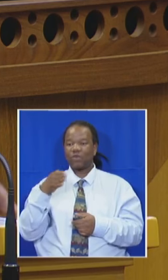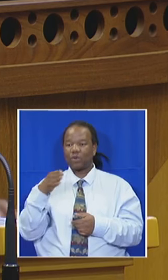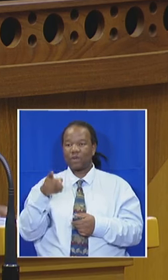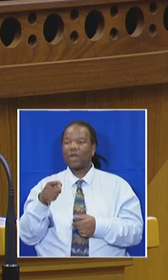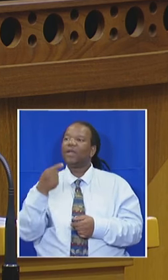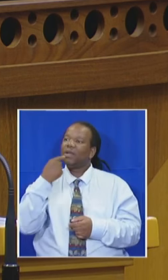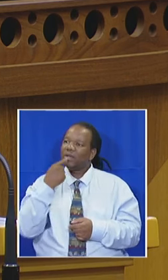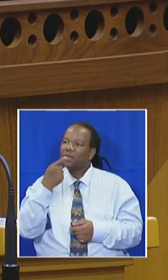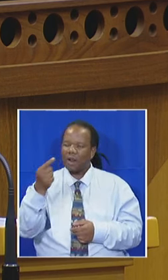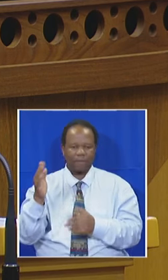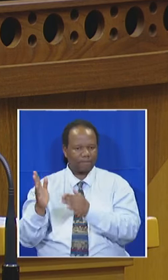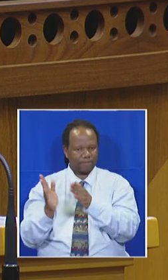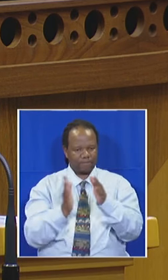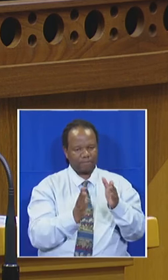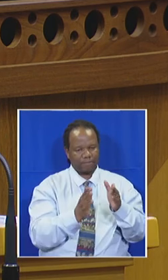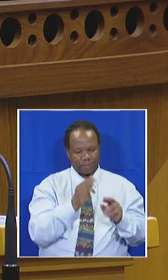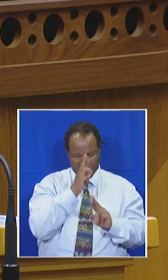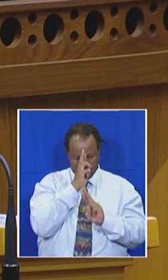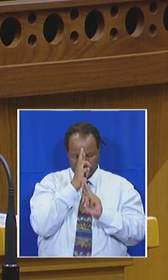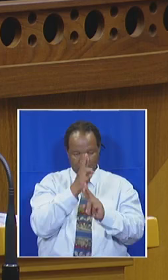Honorable Groeneveld,